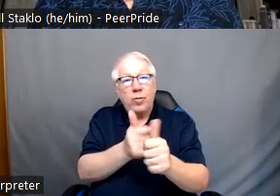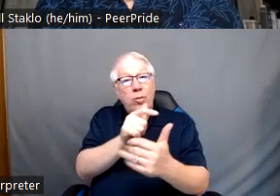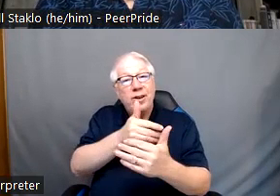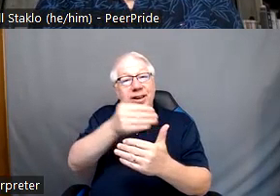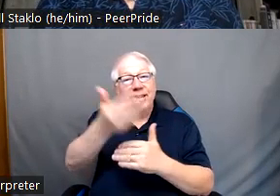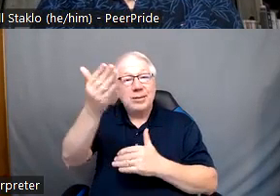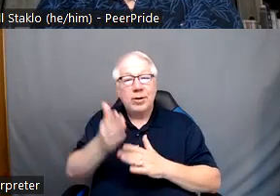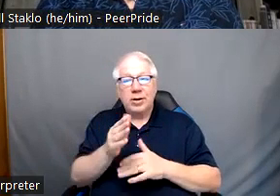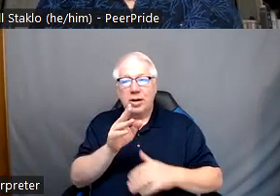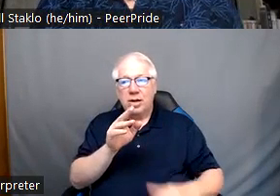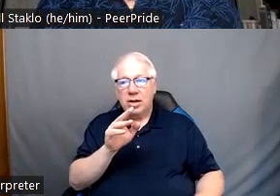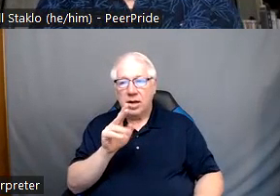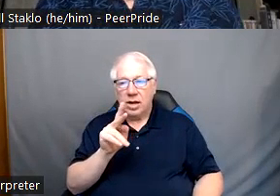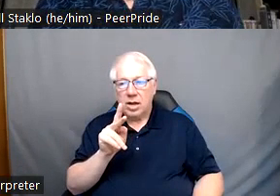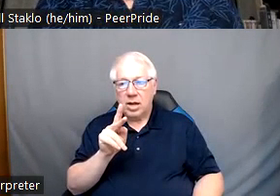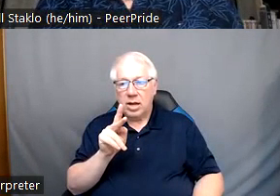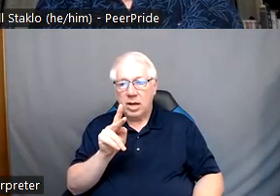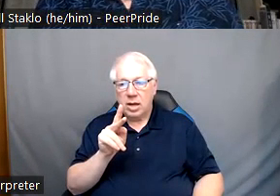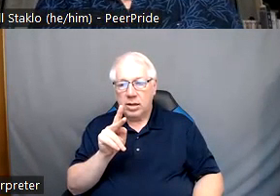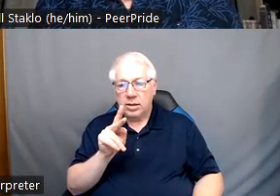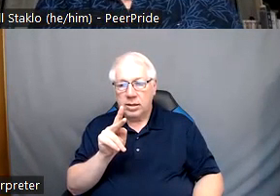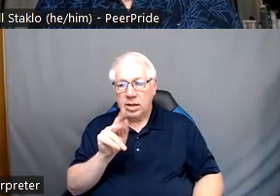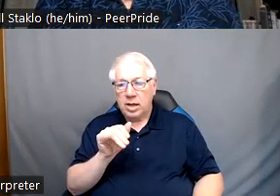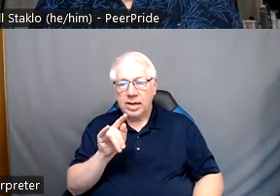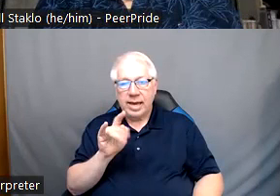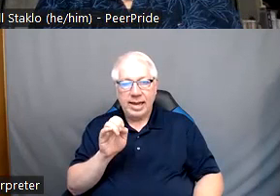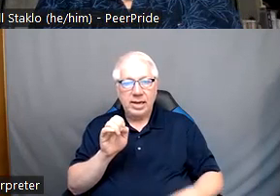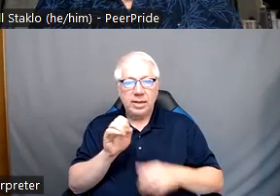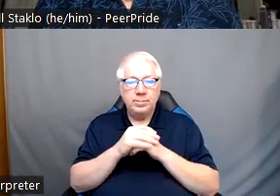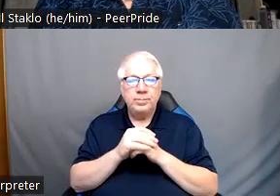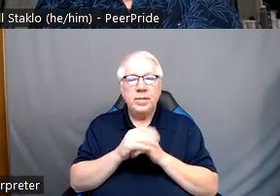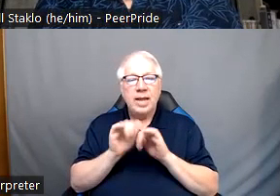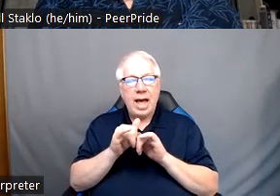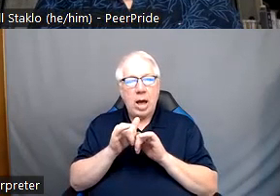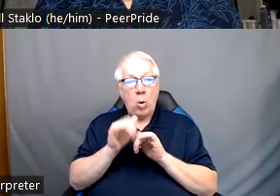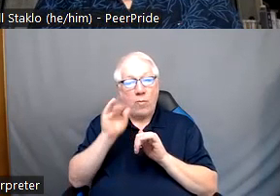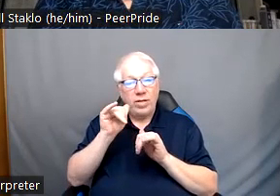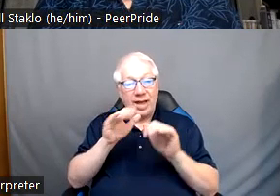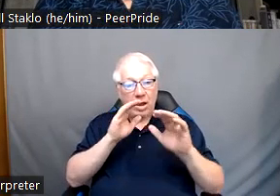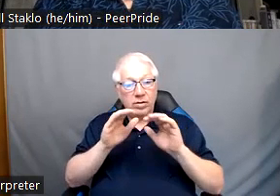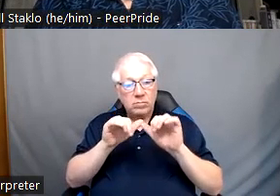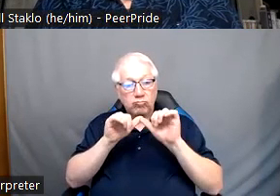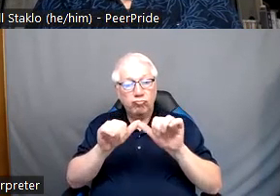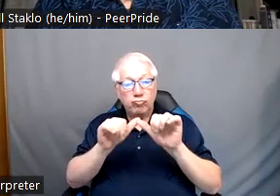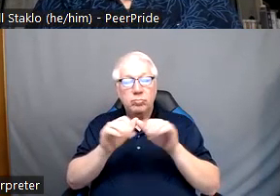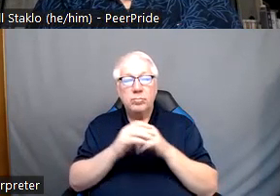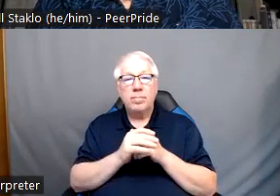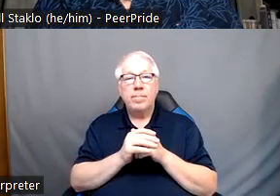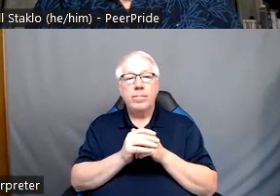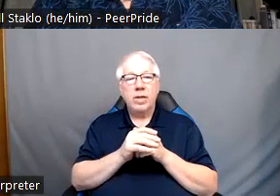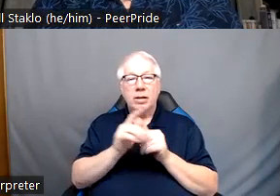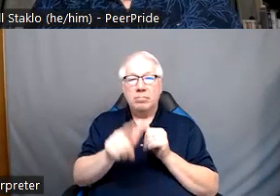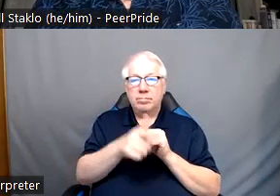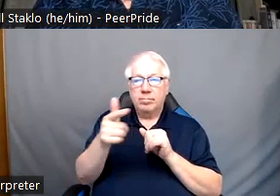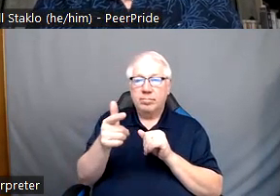speaker, Kirill. So I hope that we can continue our conversation about how that comes into this work, but handing it